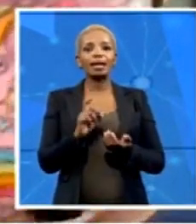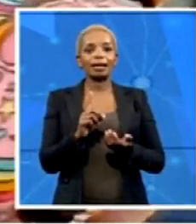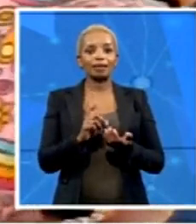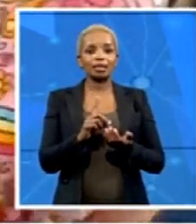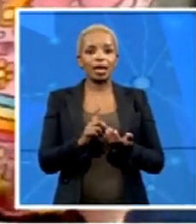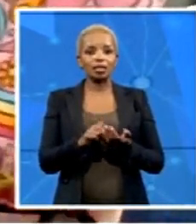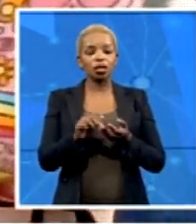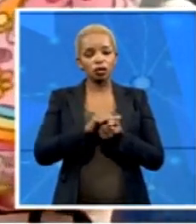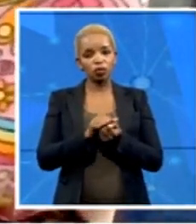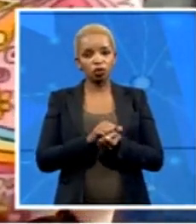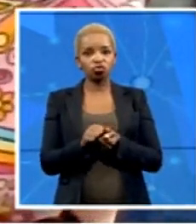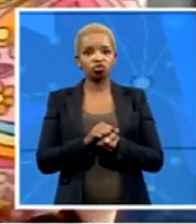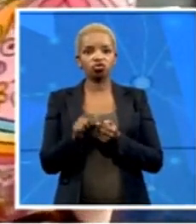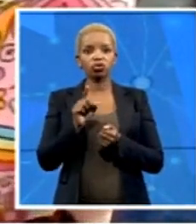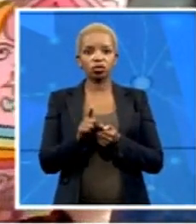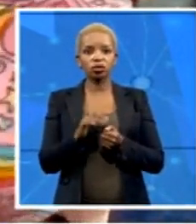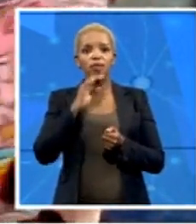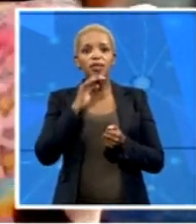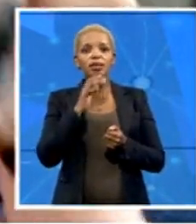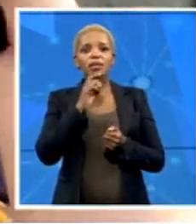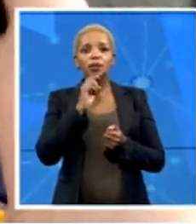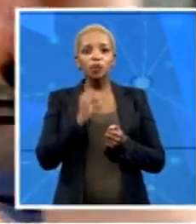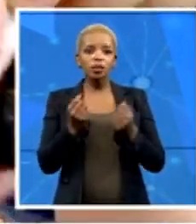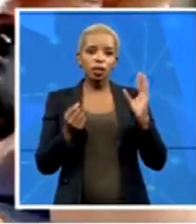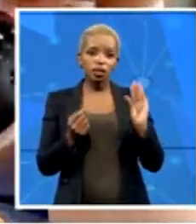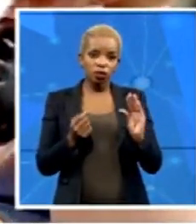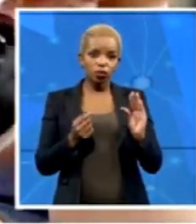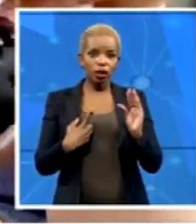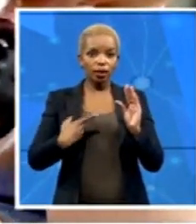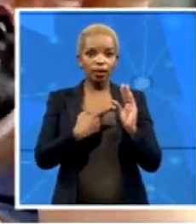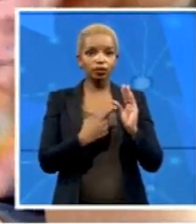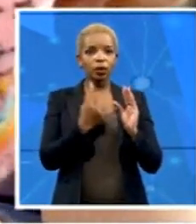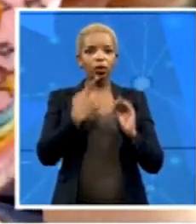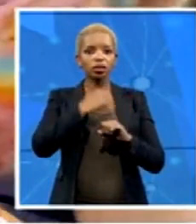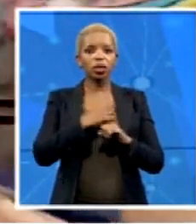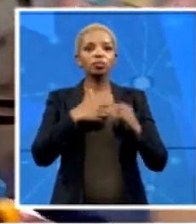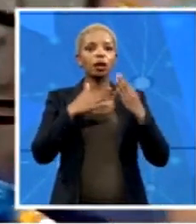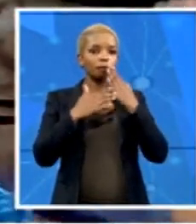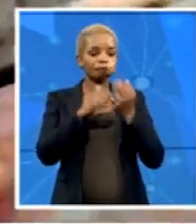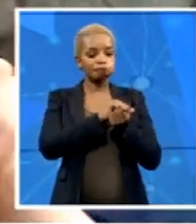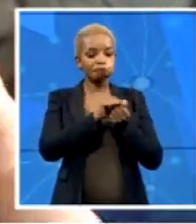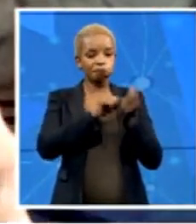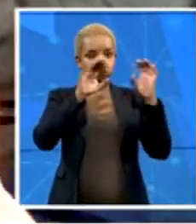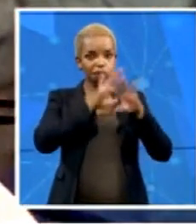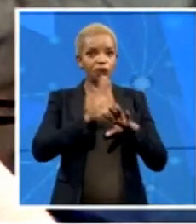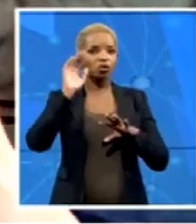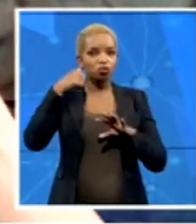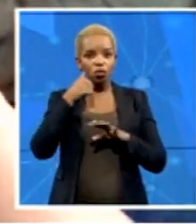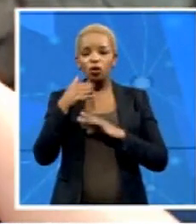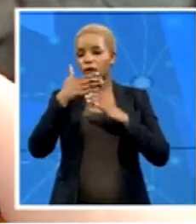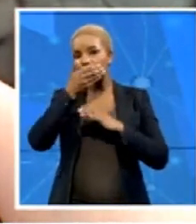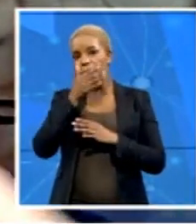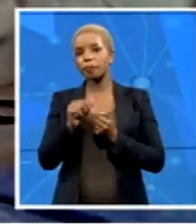them. So I'll wear this the one day, and then I'll wash it tonight, and then tomorrow I'll wear this one. And it